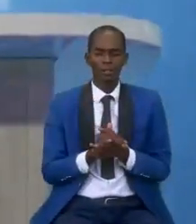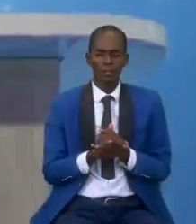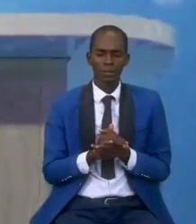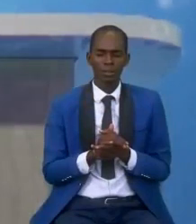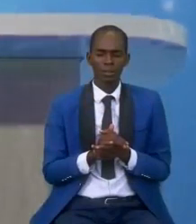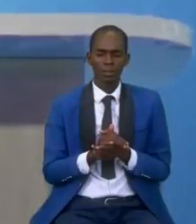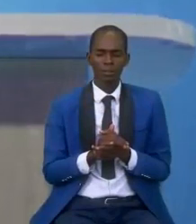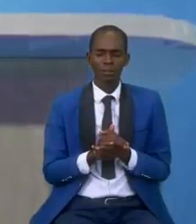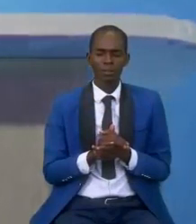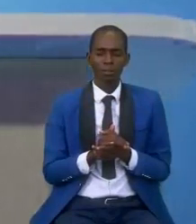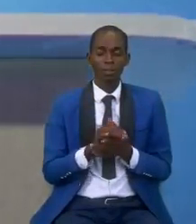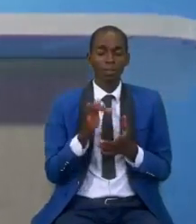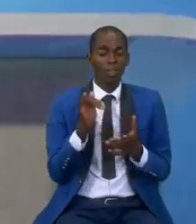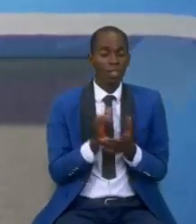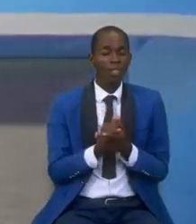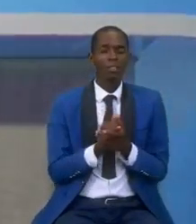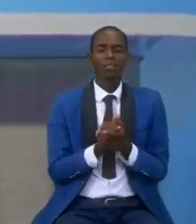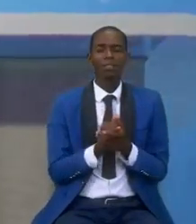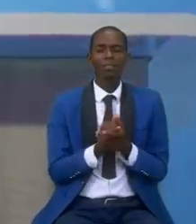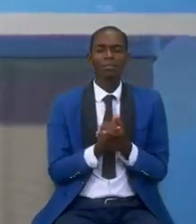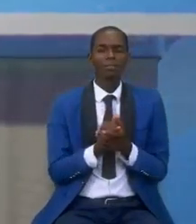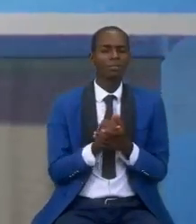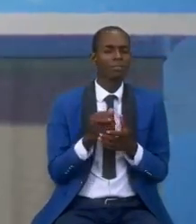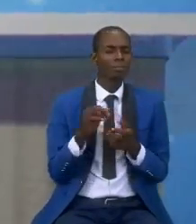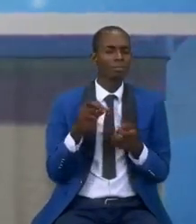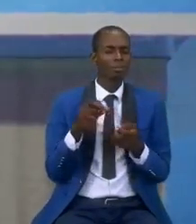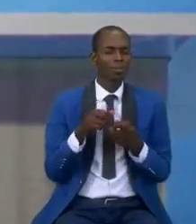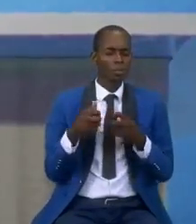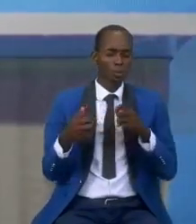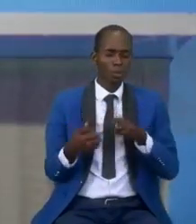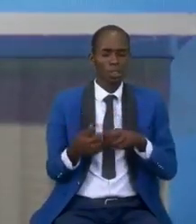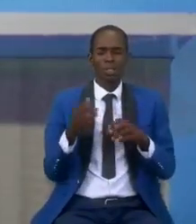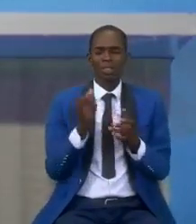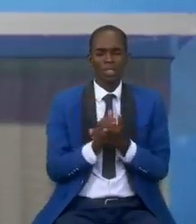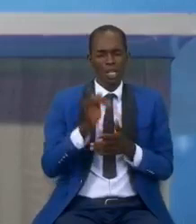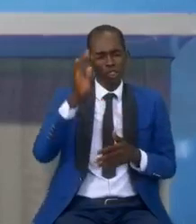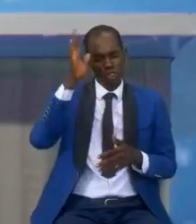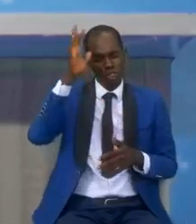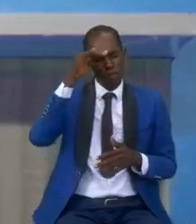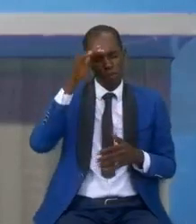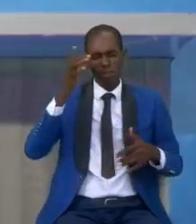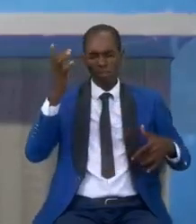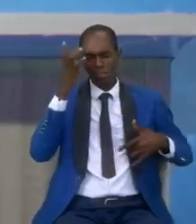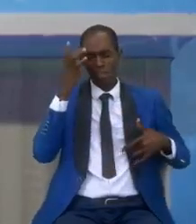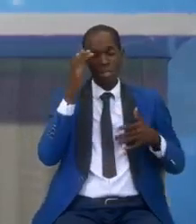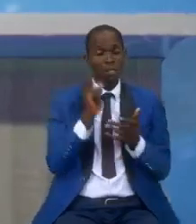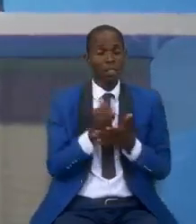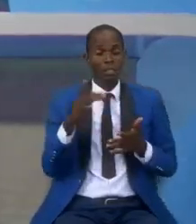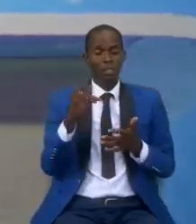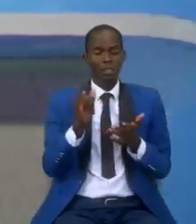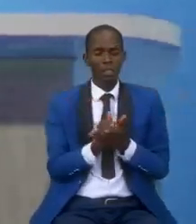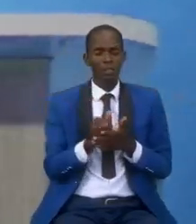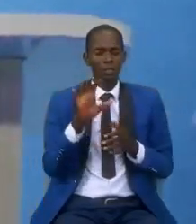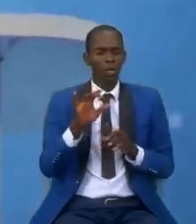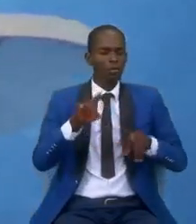that incurable disease, that thing you've gone here and there, and yet all those things remain, I